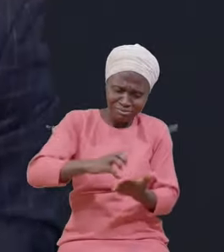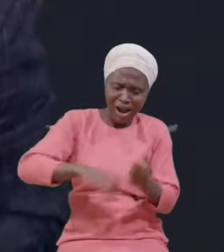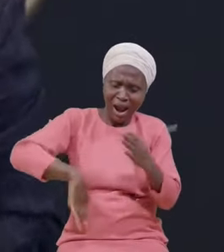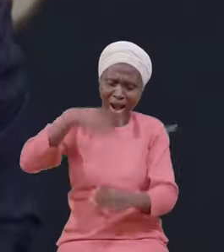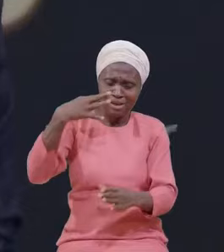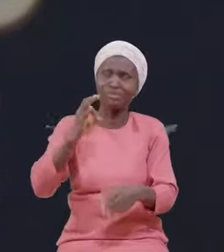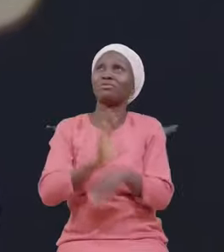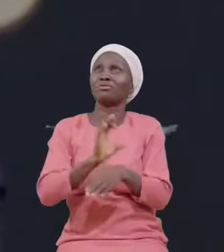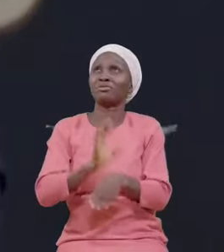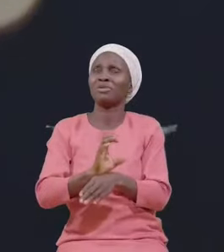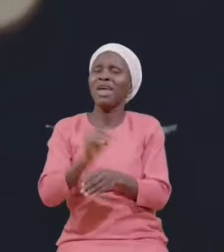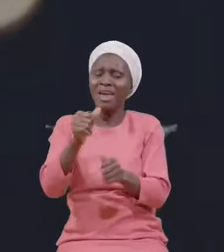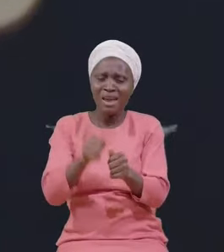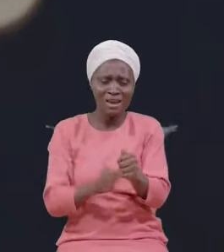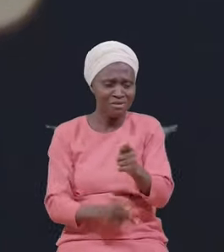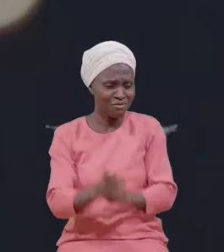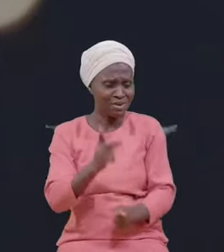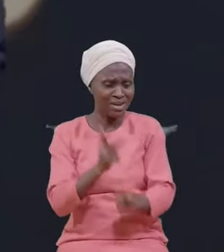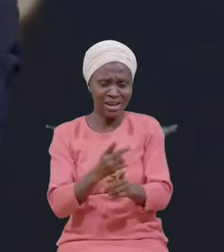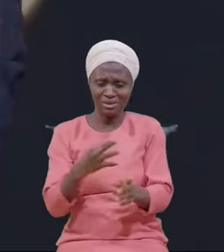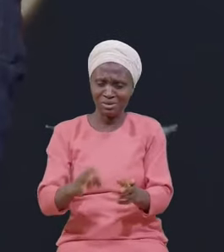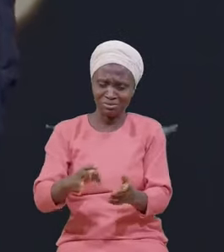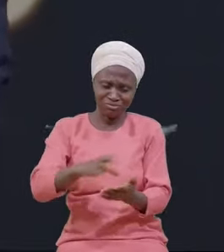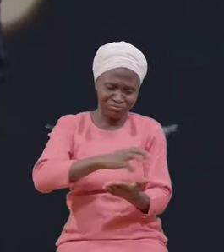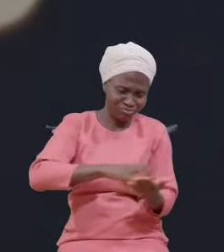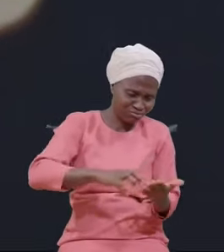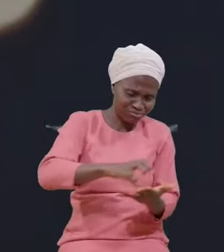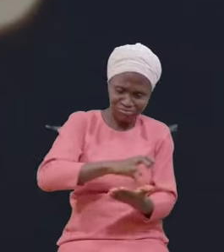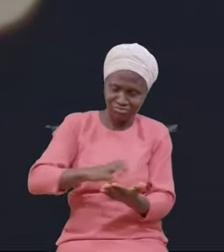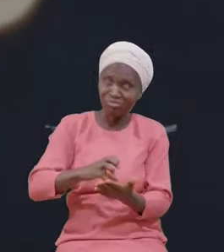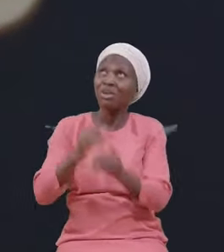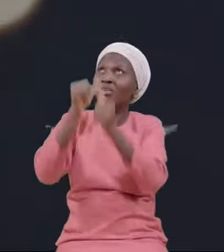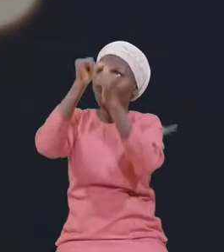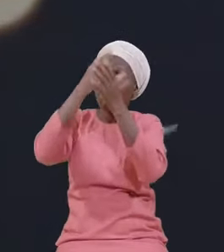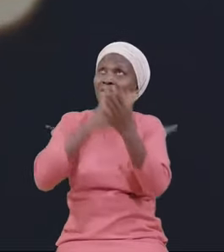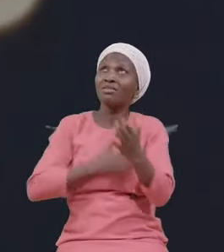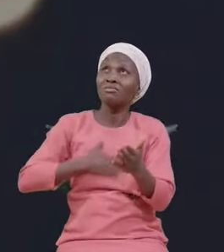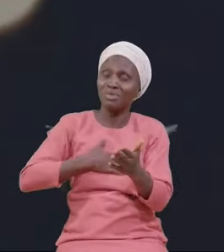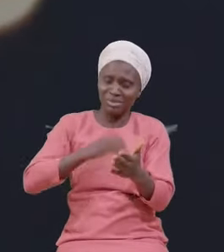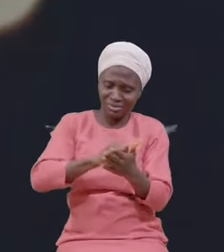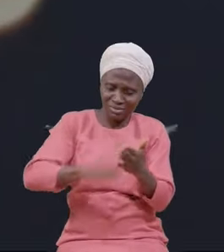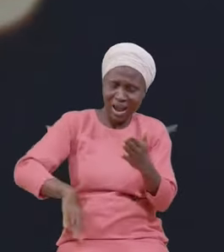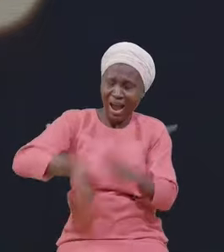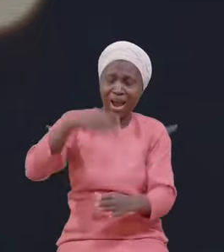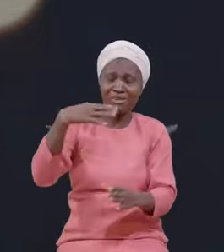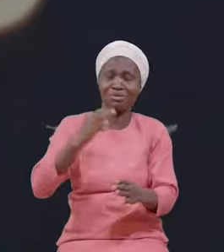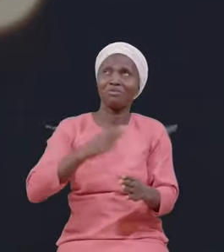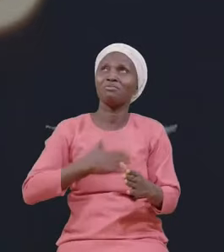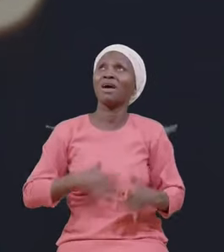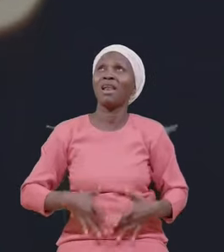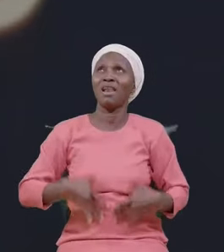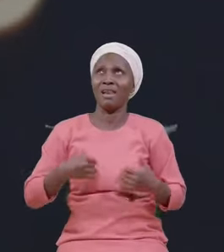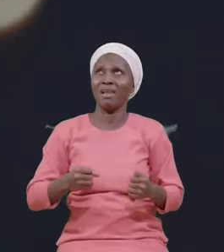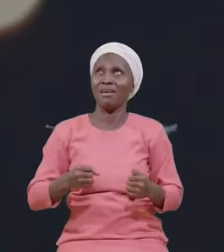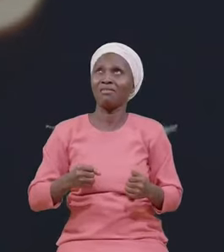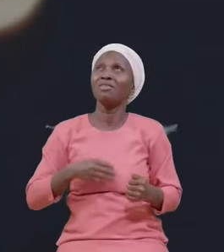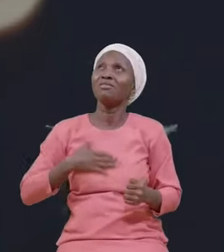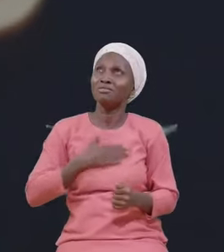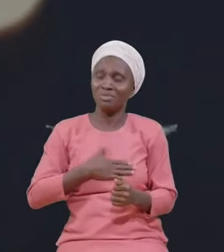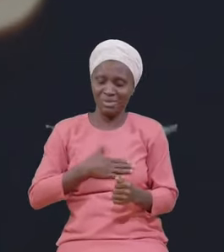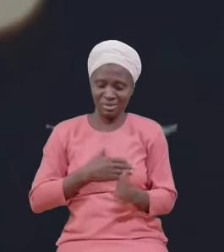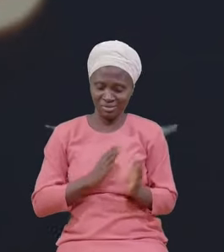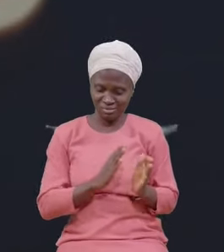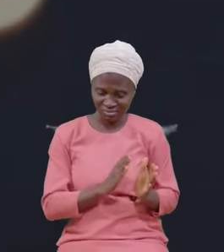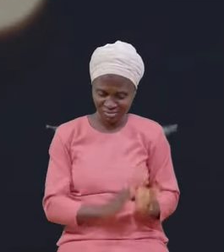of disorderliness Father remove it order my life construct reconstruct